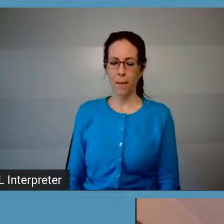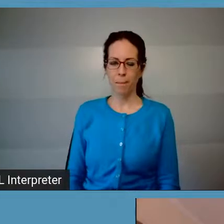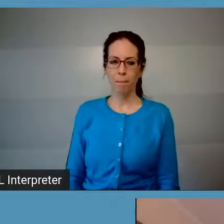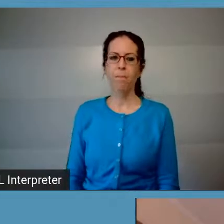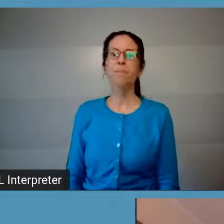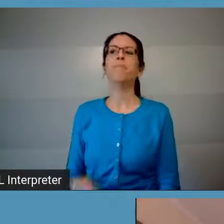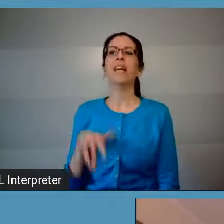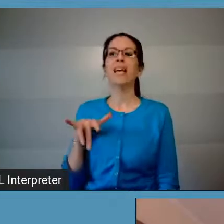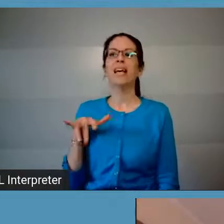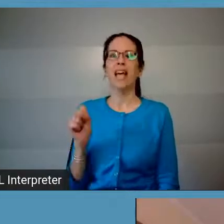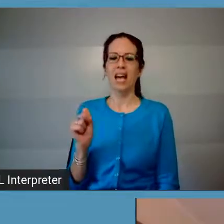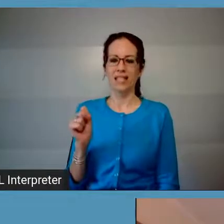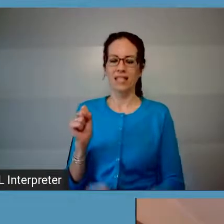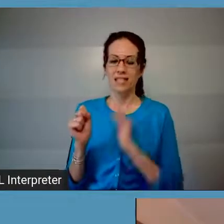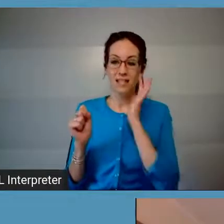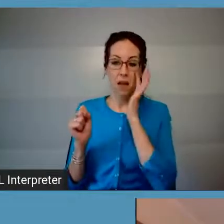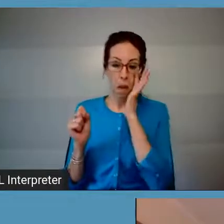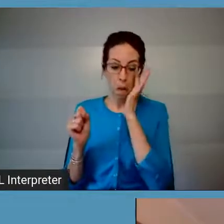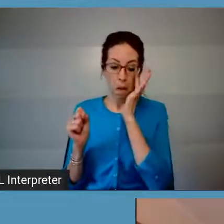Yes.